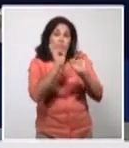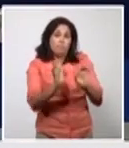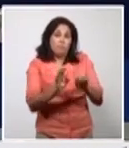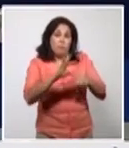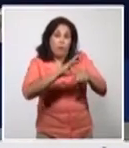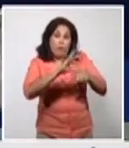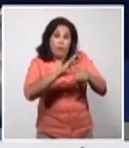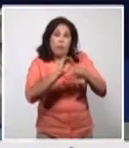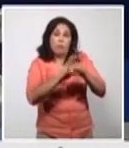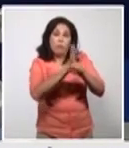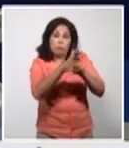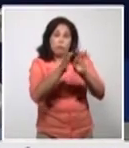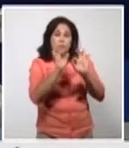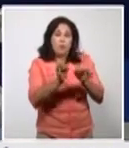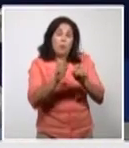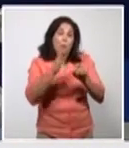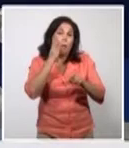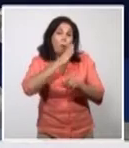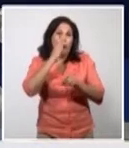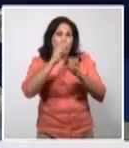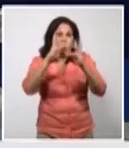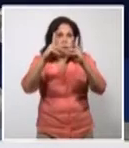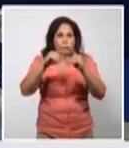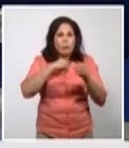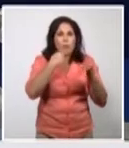of fatalities.